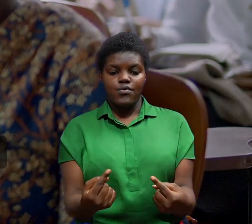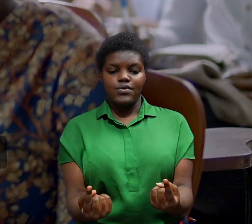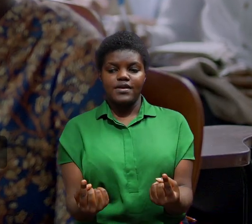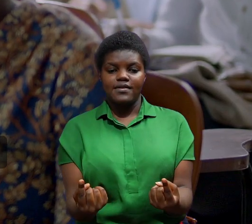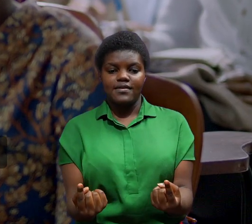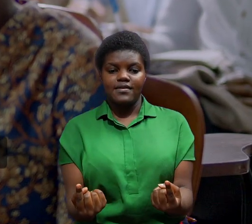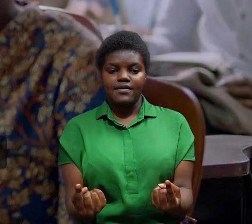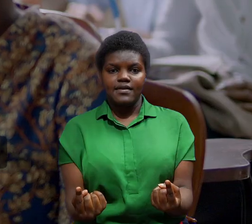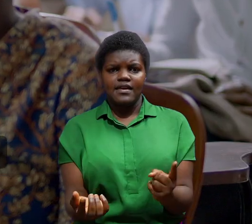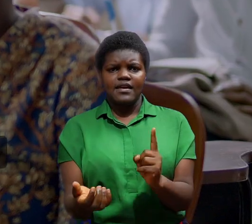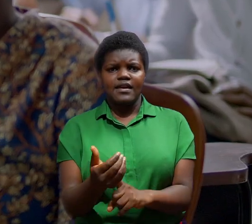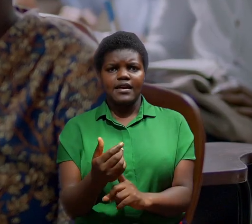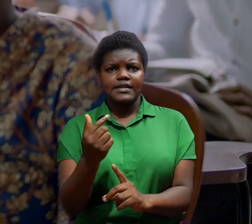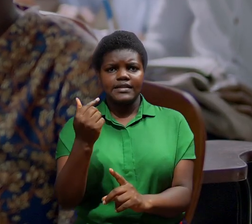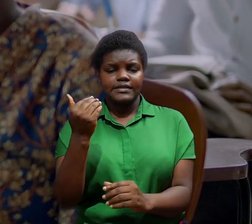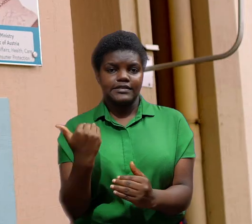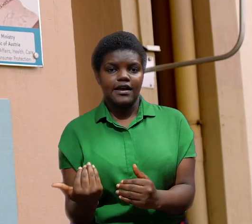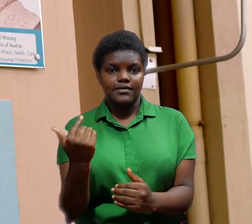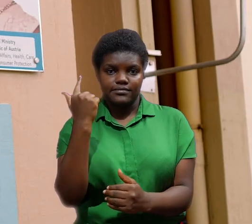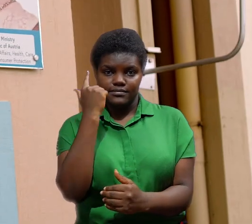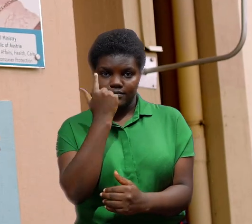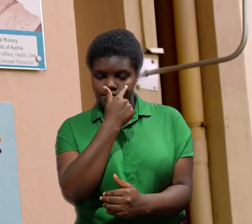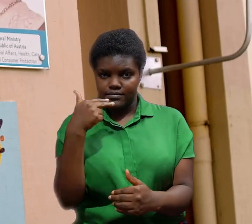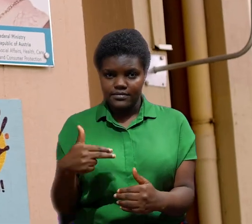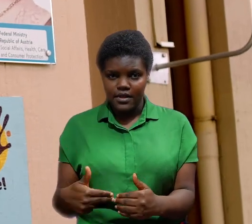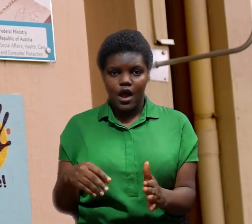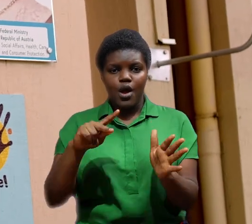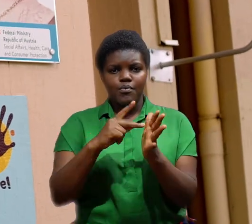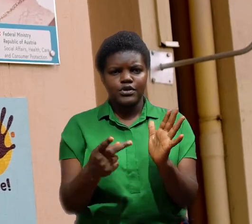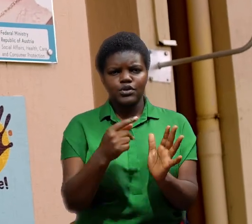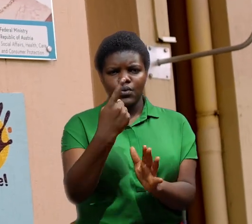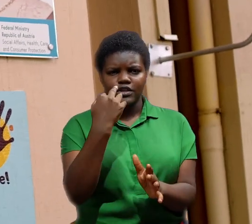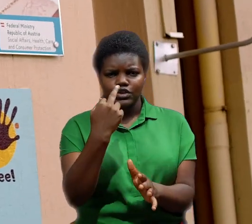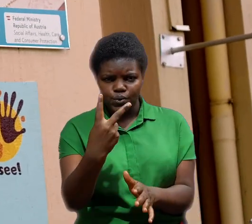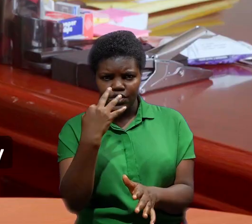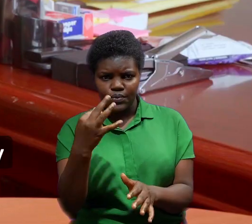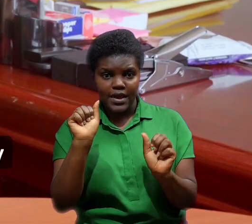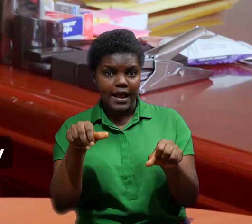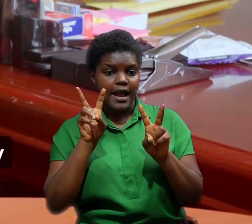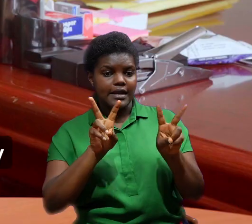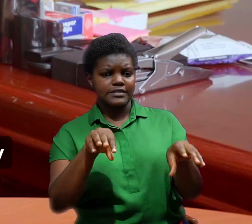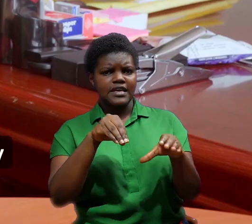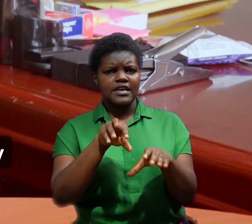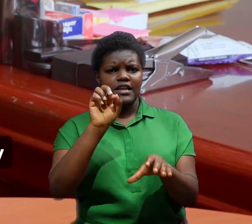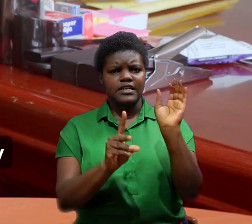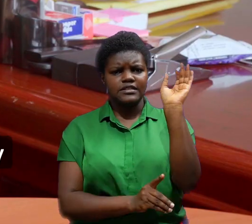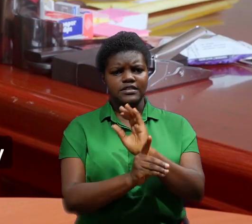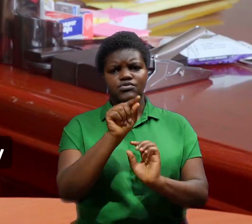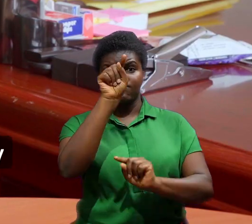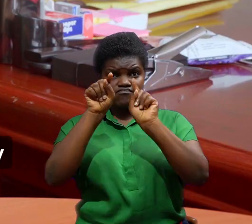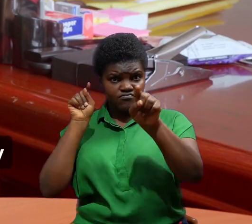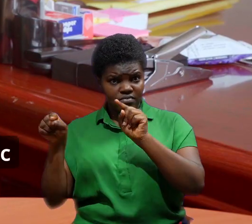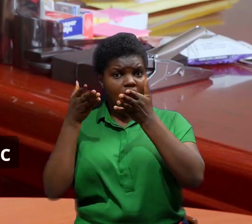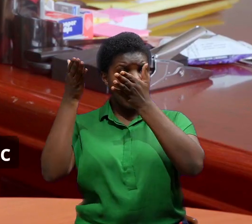where we have the Child Eye Health Care Project, 1-2-3 I Can See, in the 8 districts